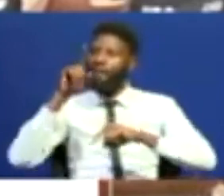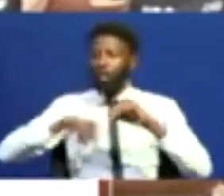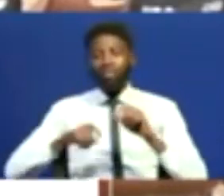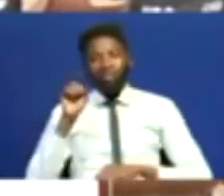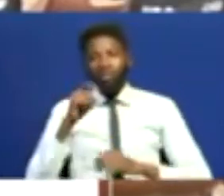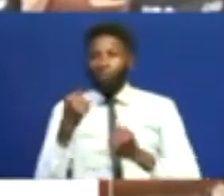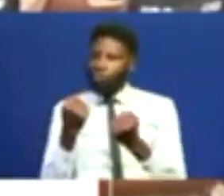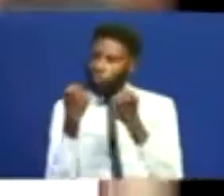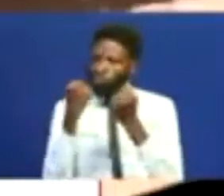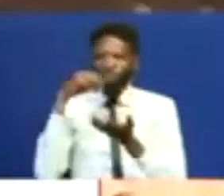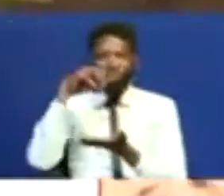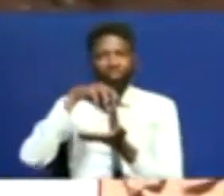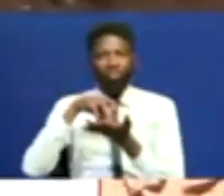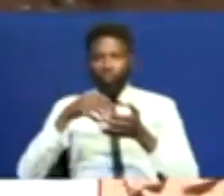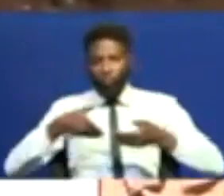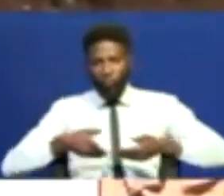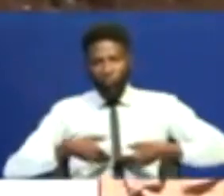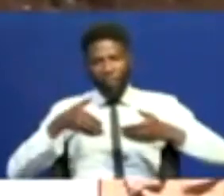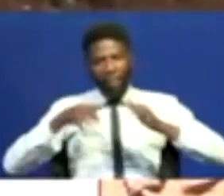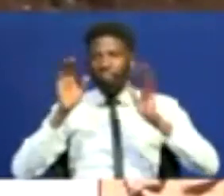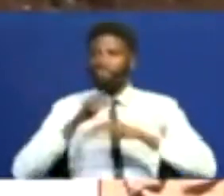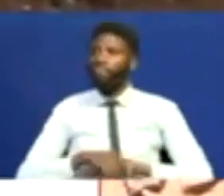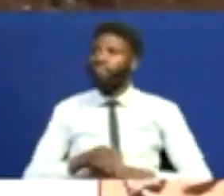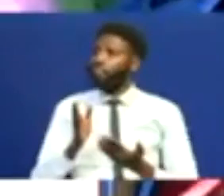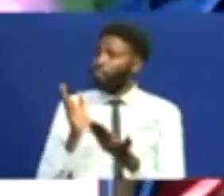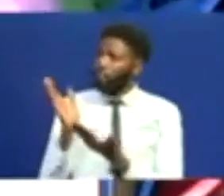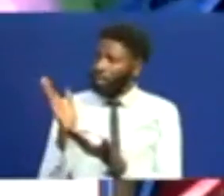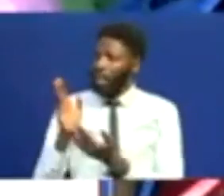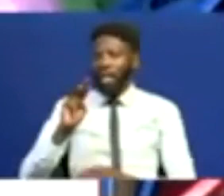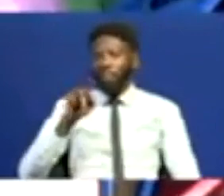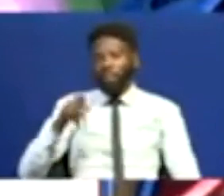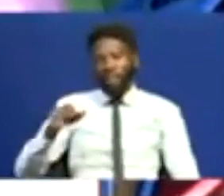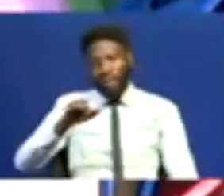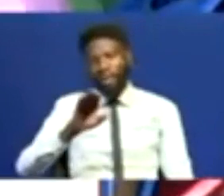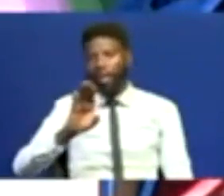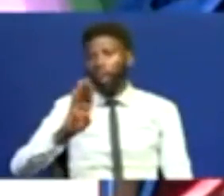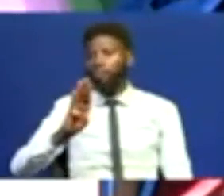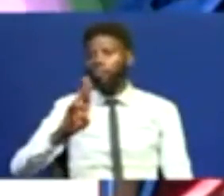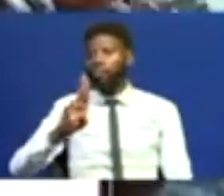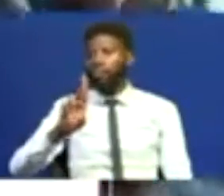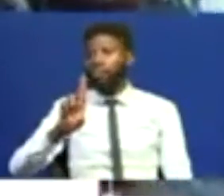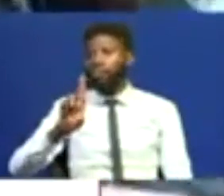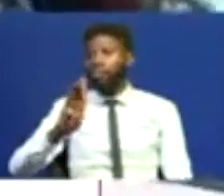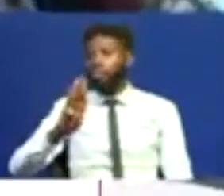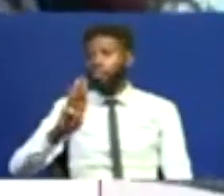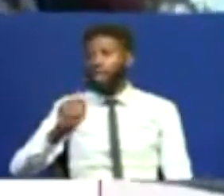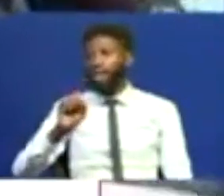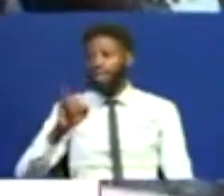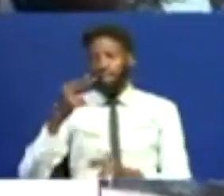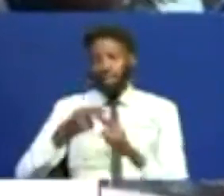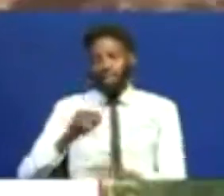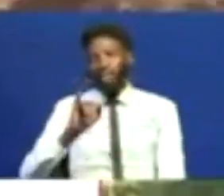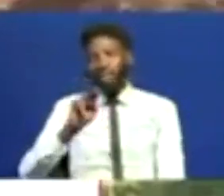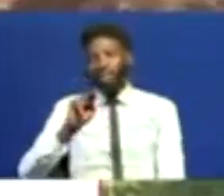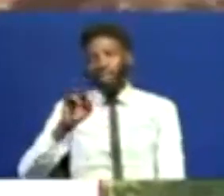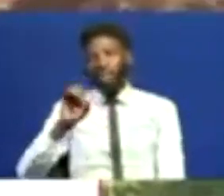strong position as young people. Elsa Bubasi, Member of Parliament Innocent Obiri, says it is time to redraw the